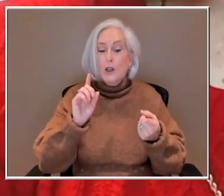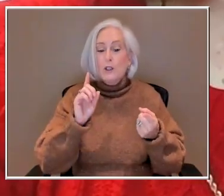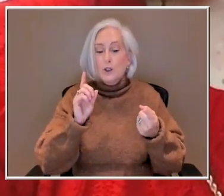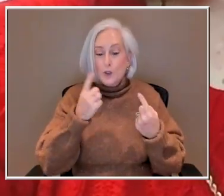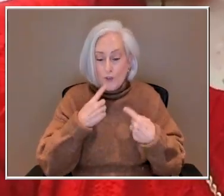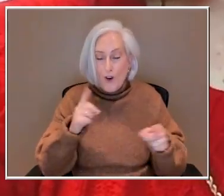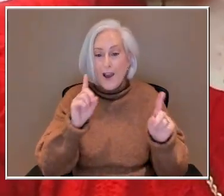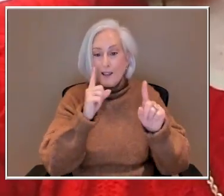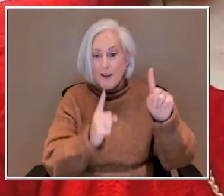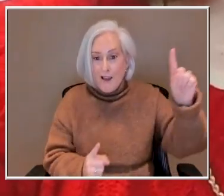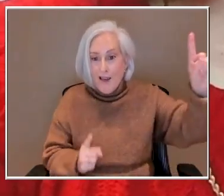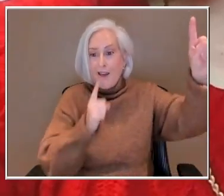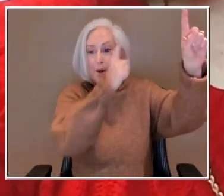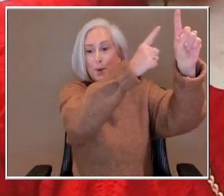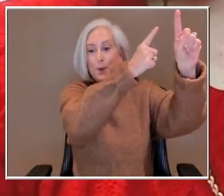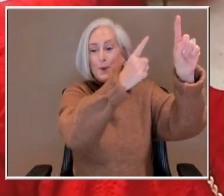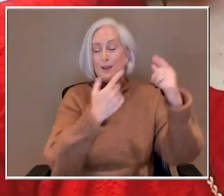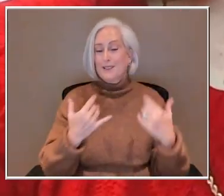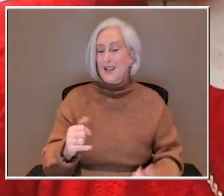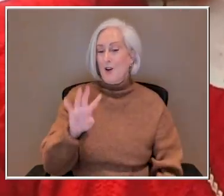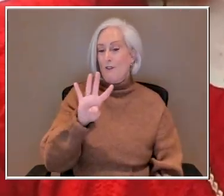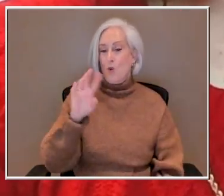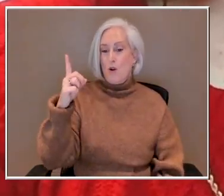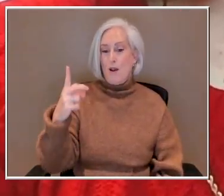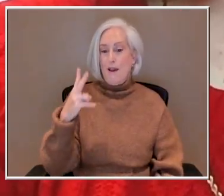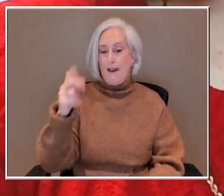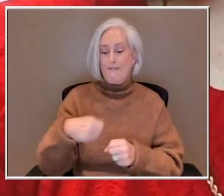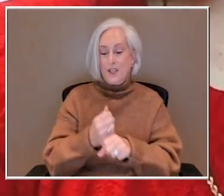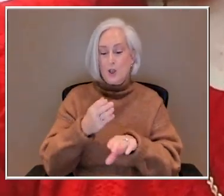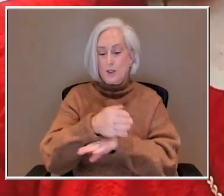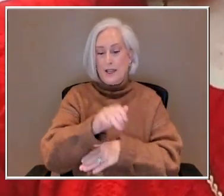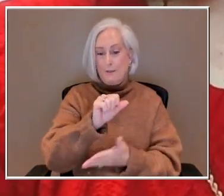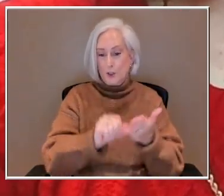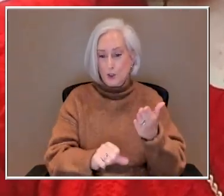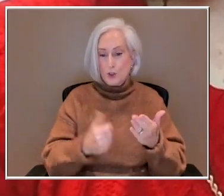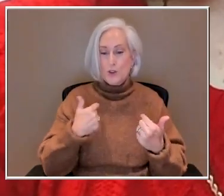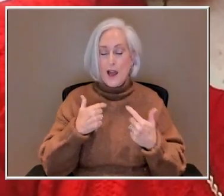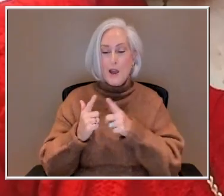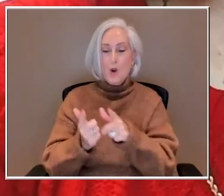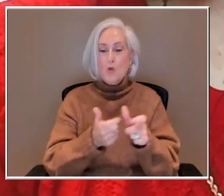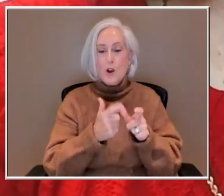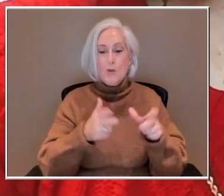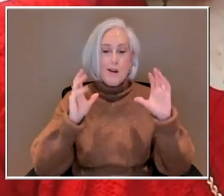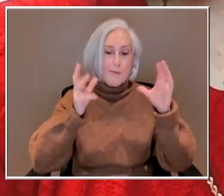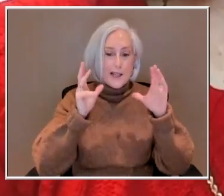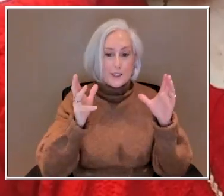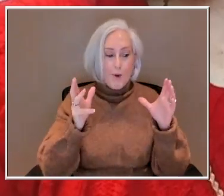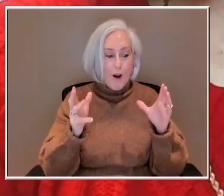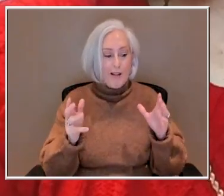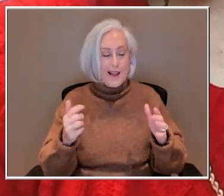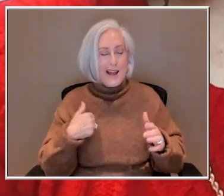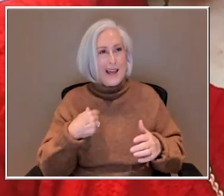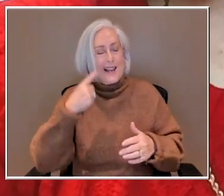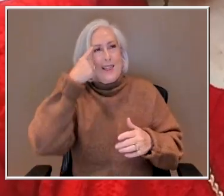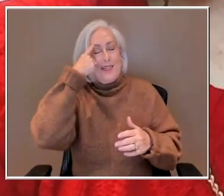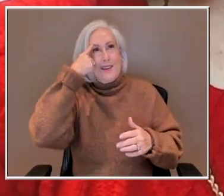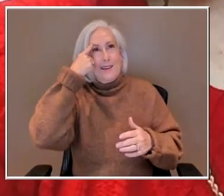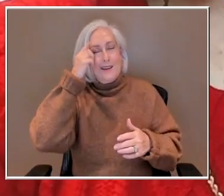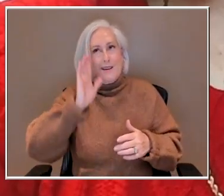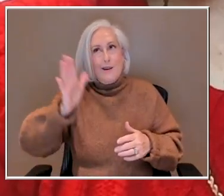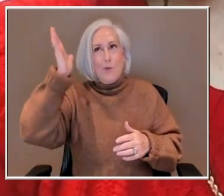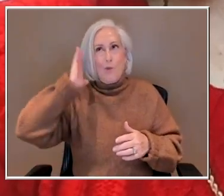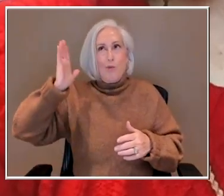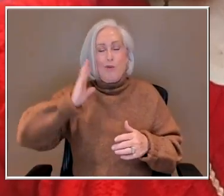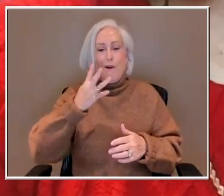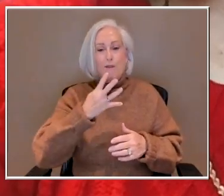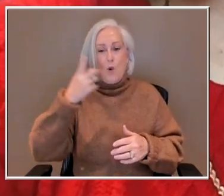I'm 4.5 years out of surgery and I run around and play basketball and do all these other things, and kind of think about where I was 4.5